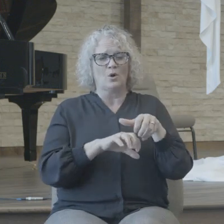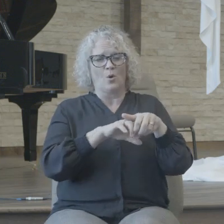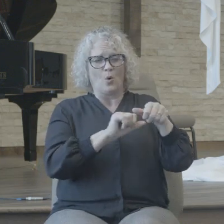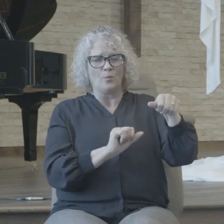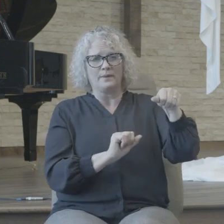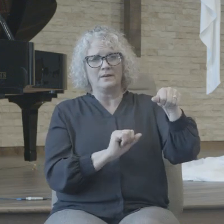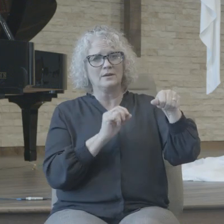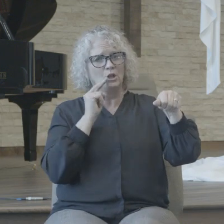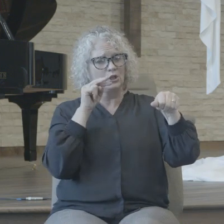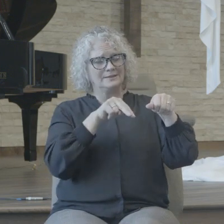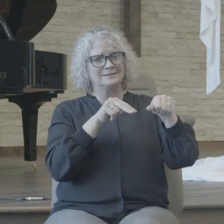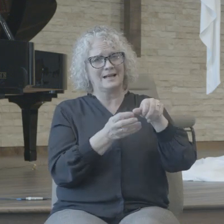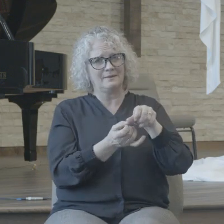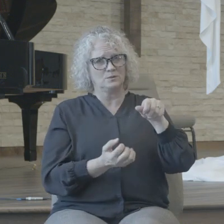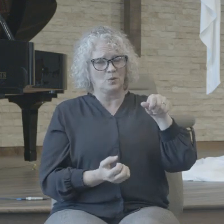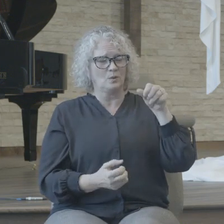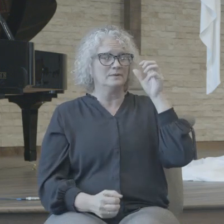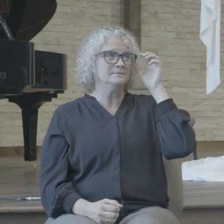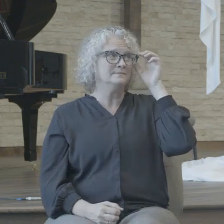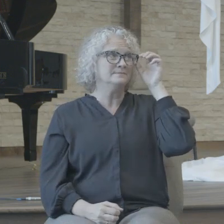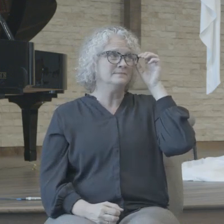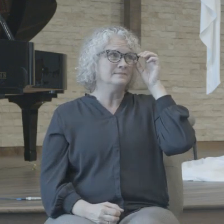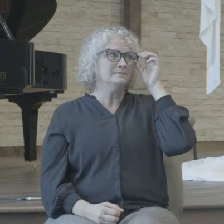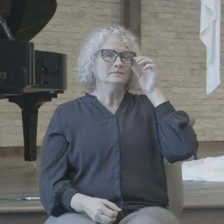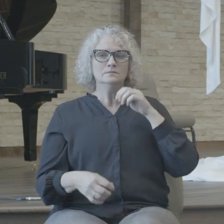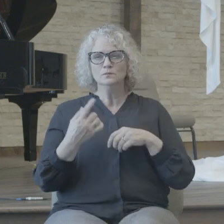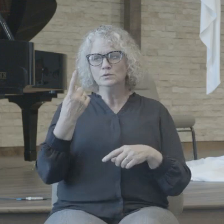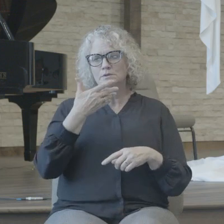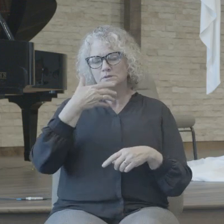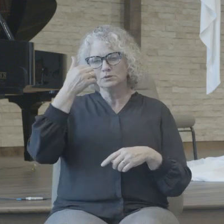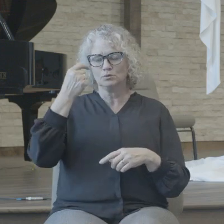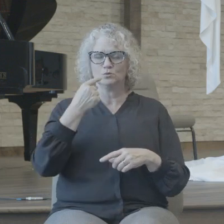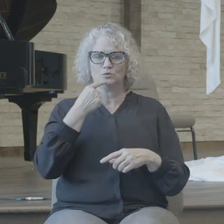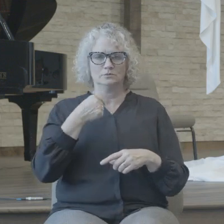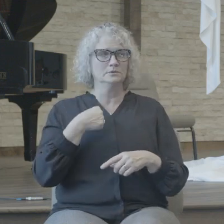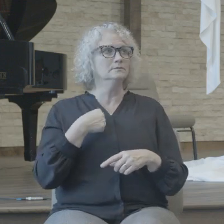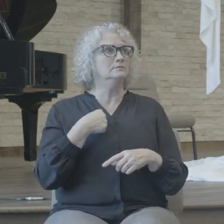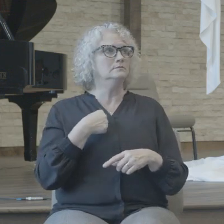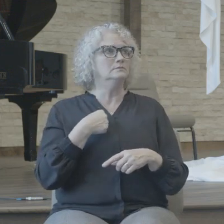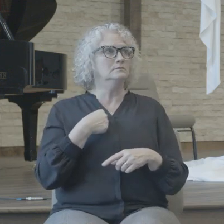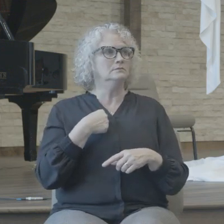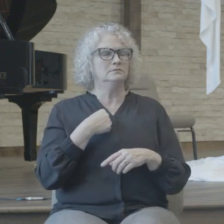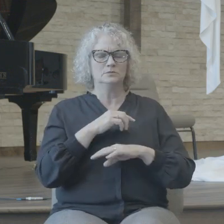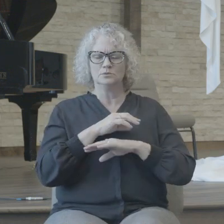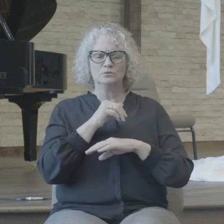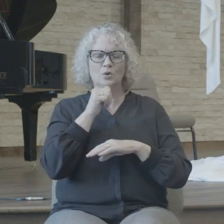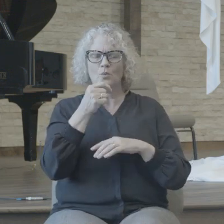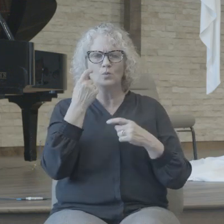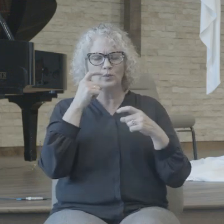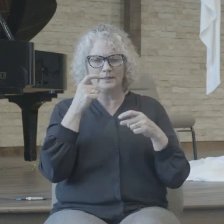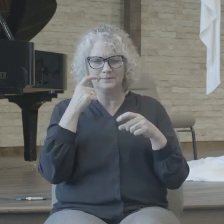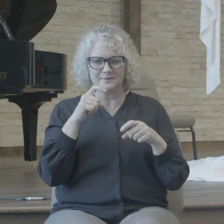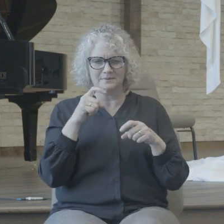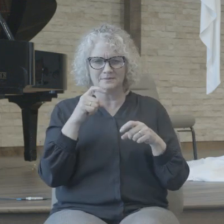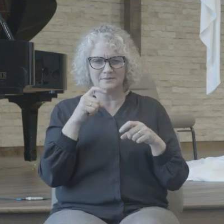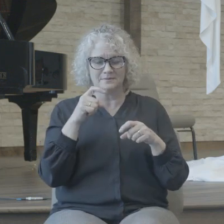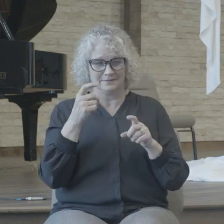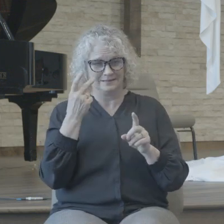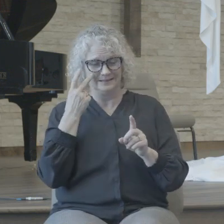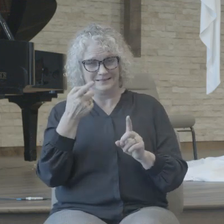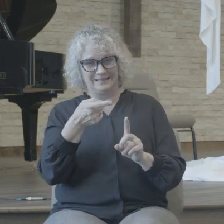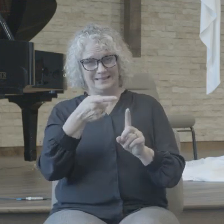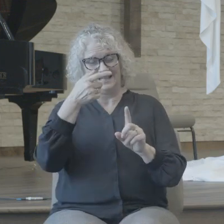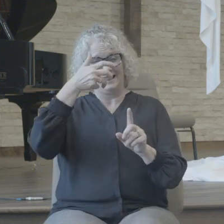inside. Then one of the elders said to me, "Do not weep. See, the Lion of the tribe